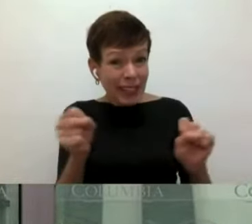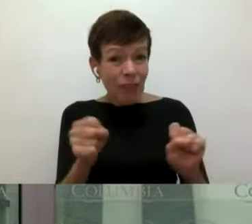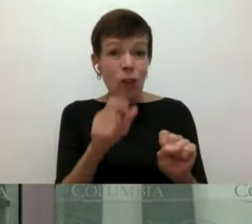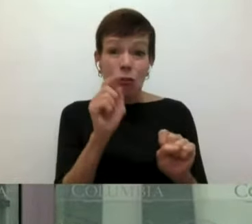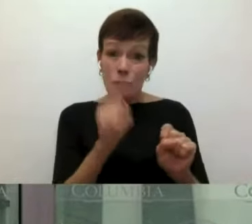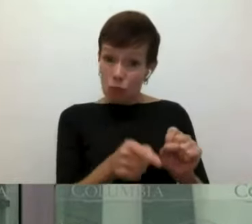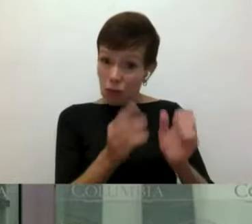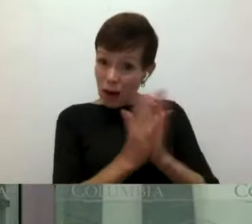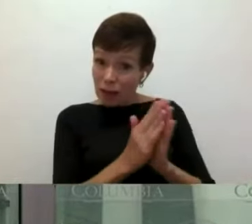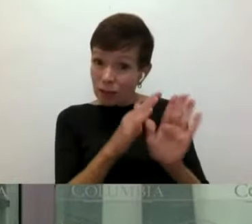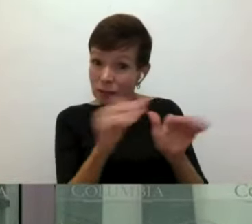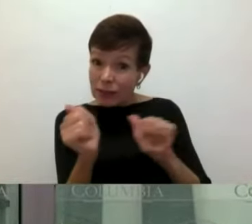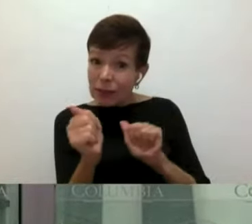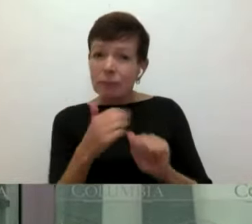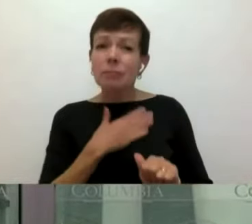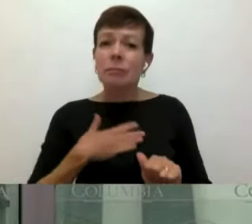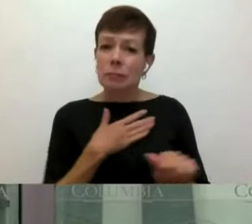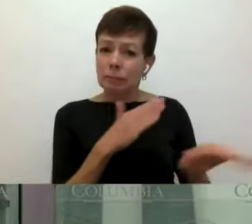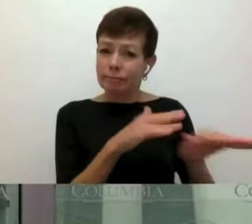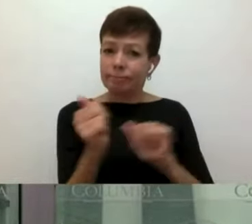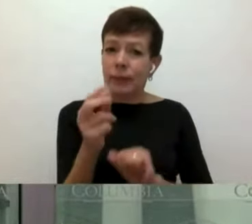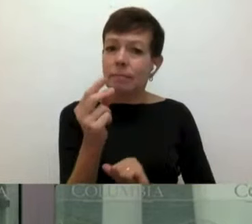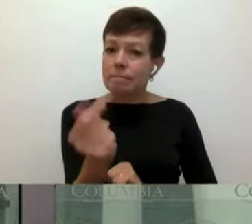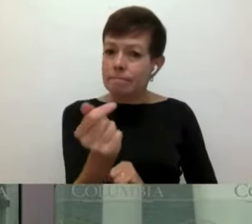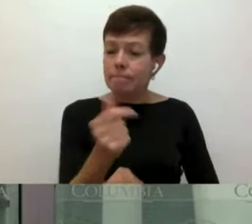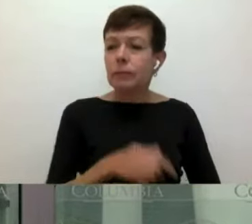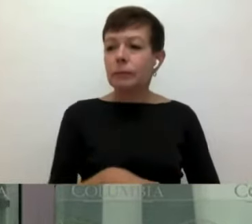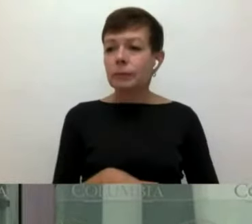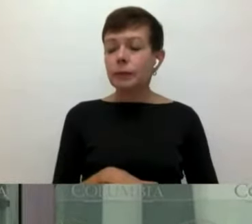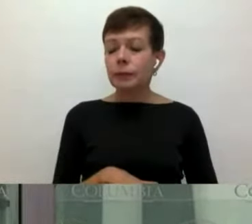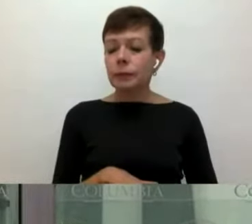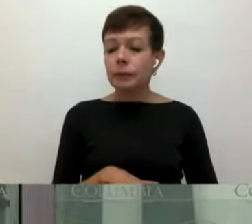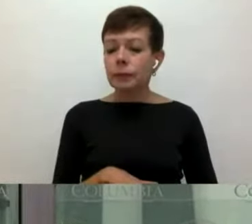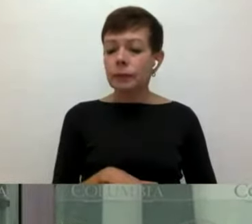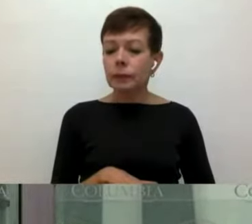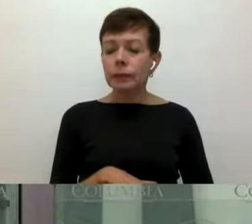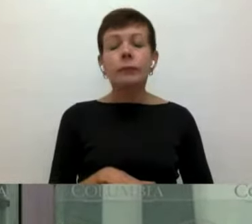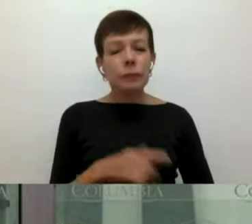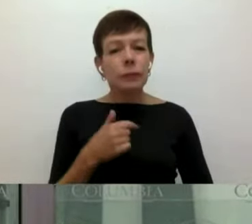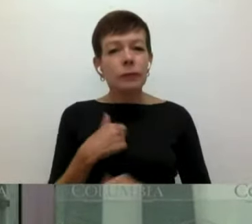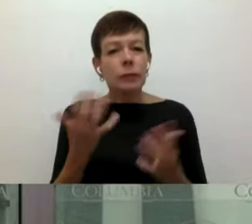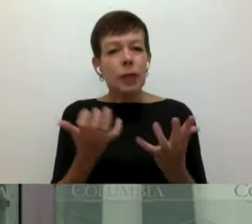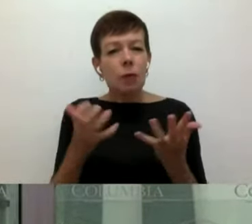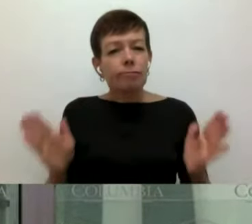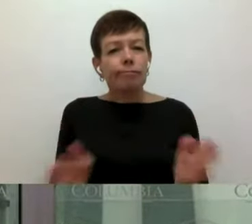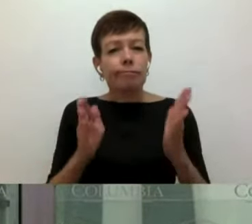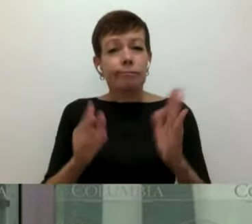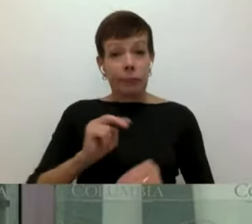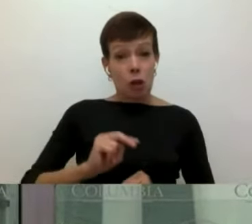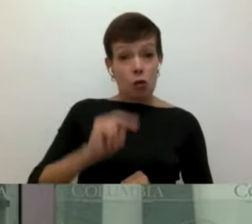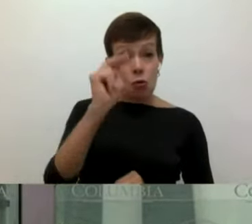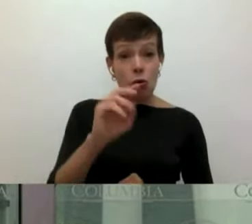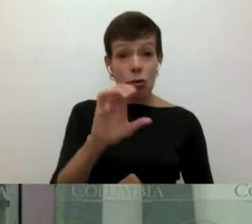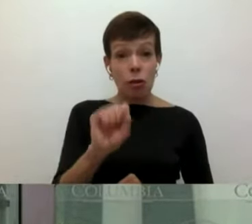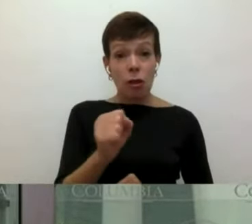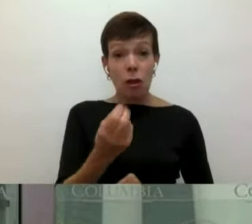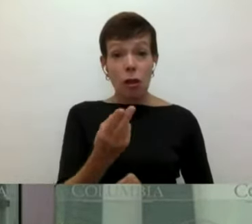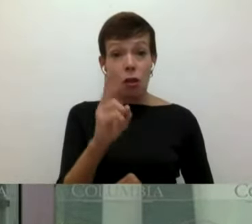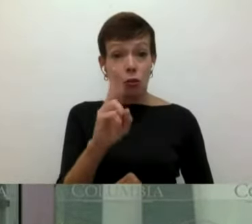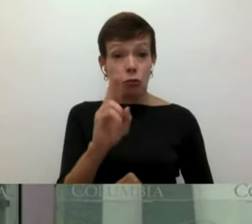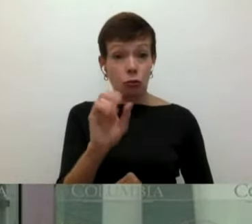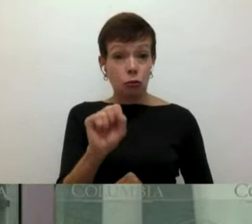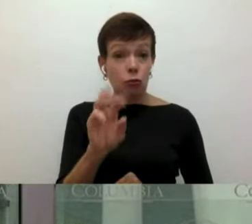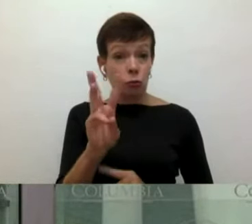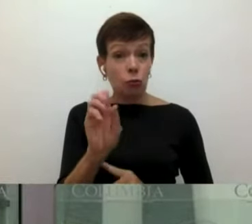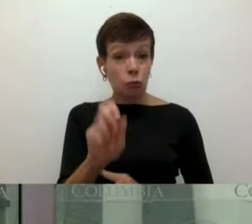safe places. And when you are asked to leave, you must leave immediately. I also want to reassure people